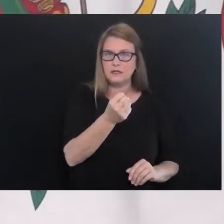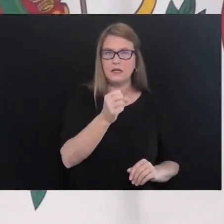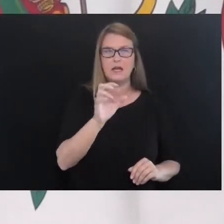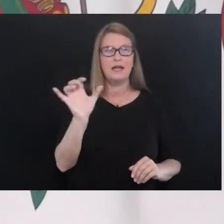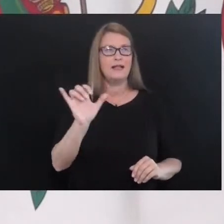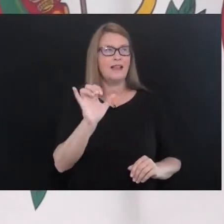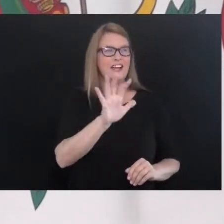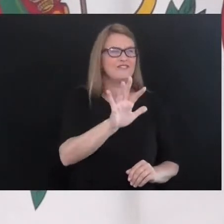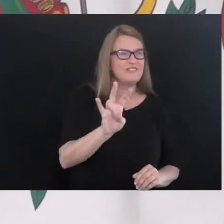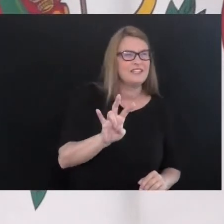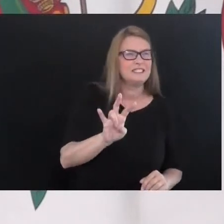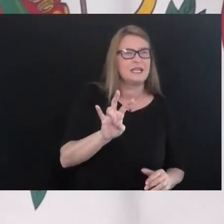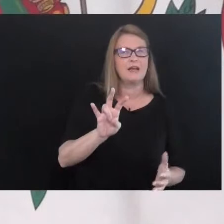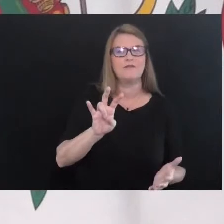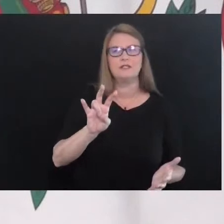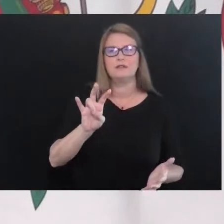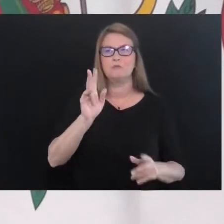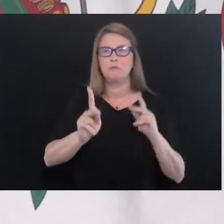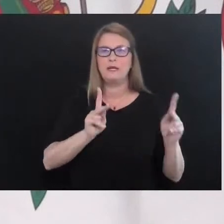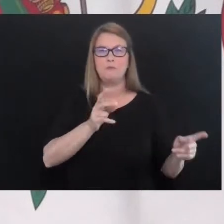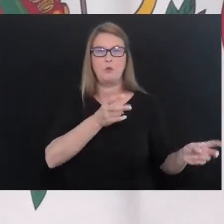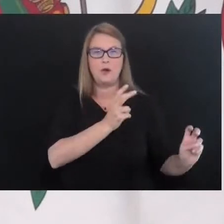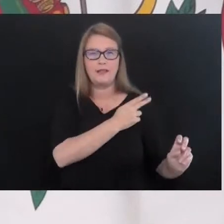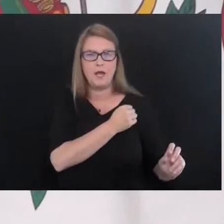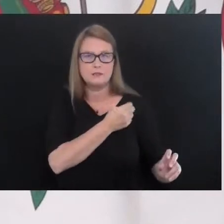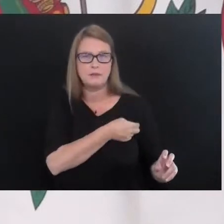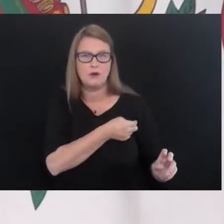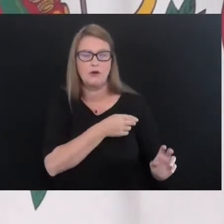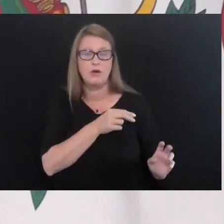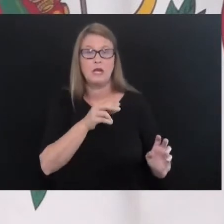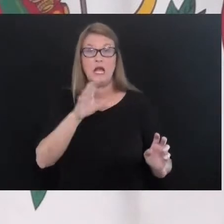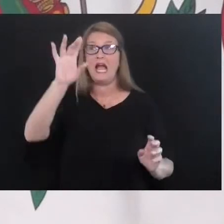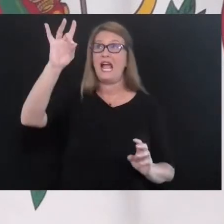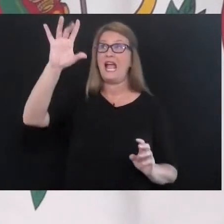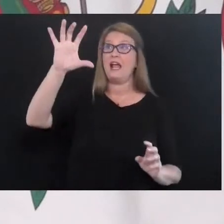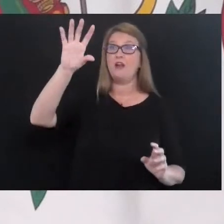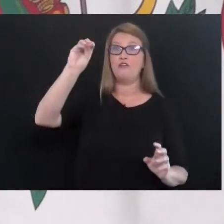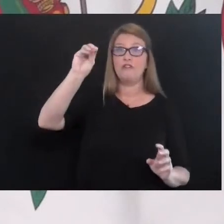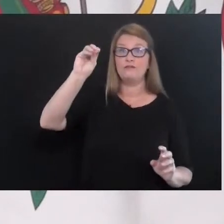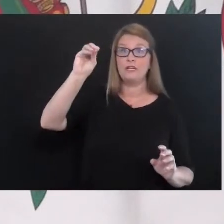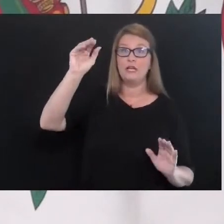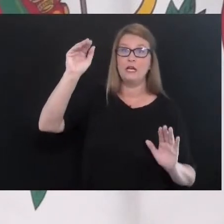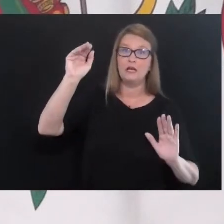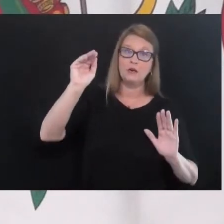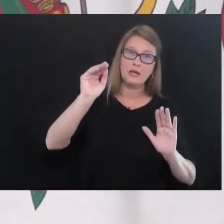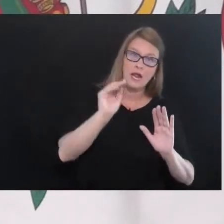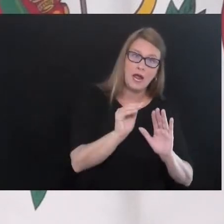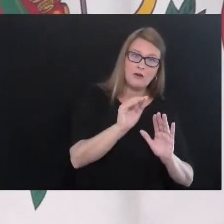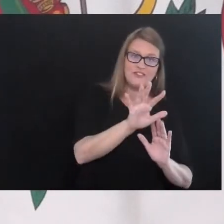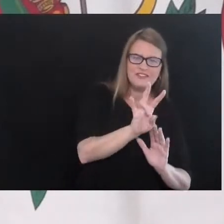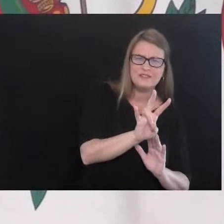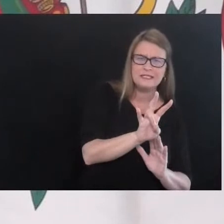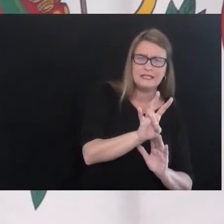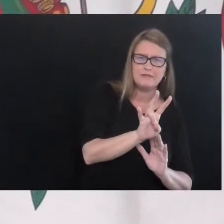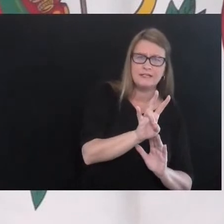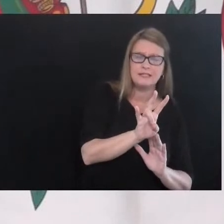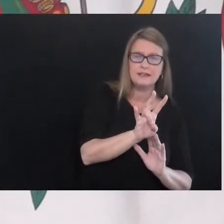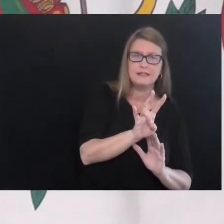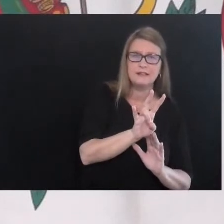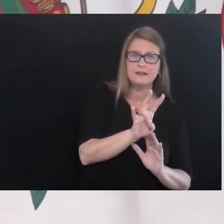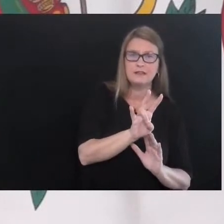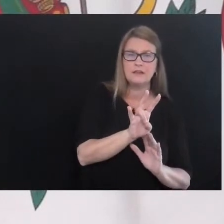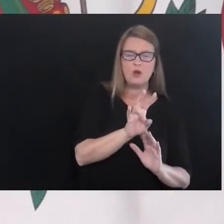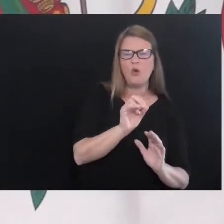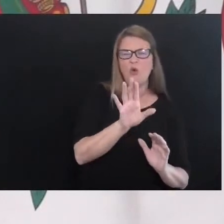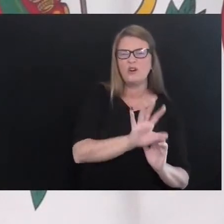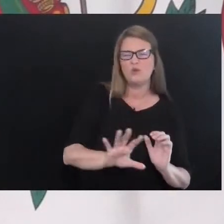Like 57 were hospitalized. From 850 down to 57, or a number